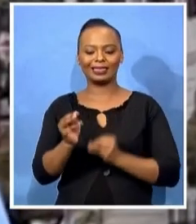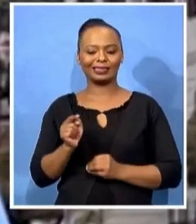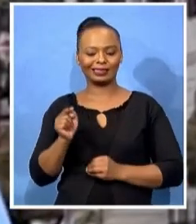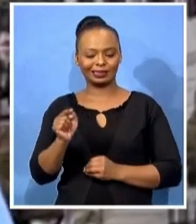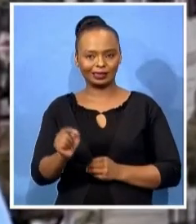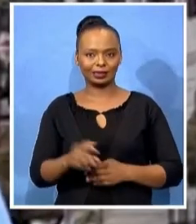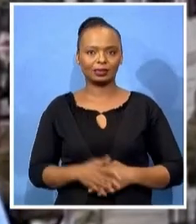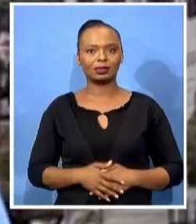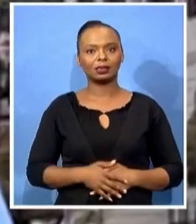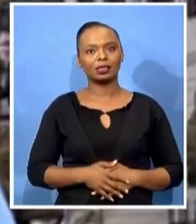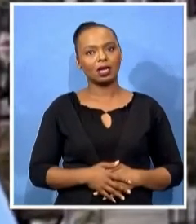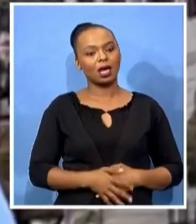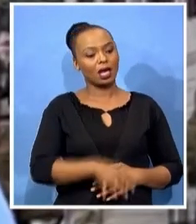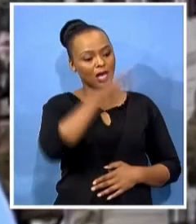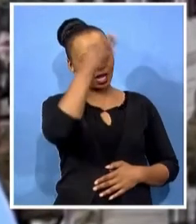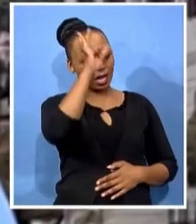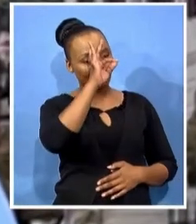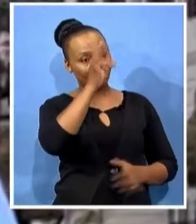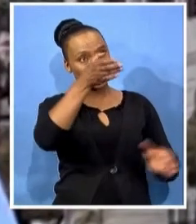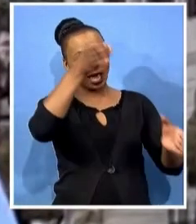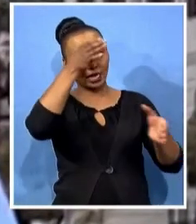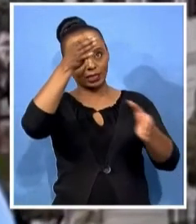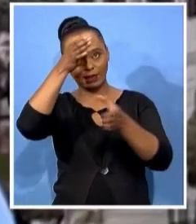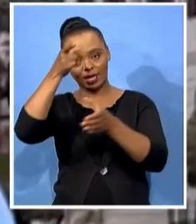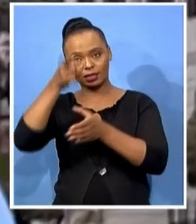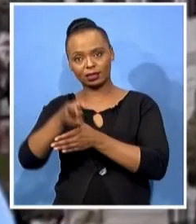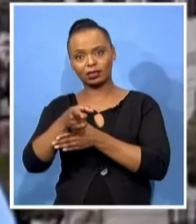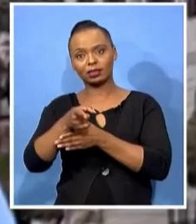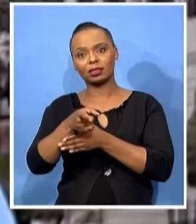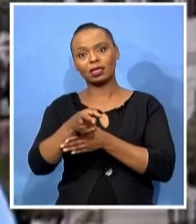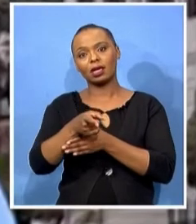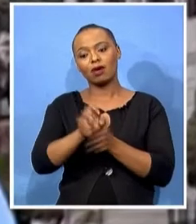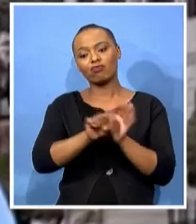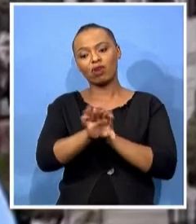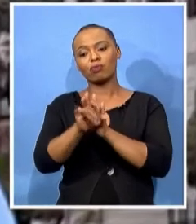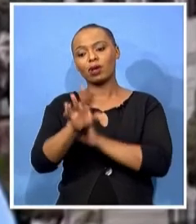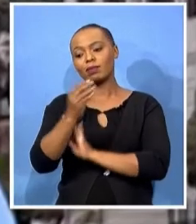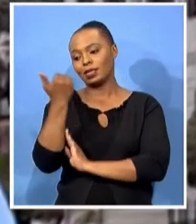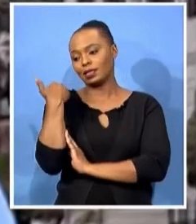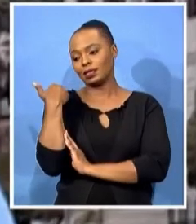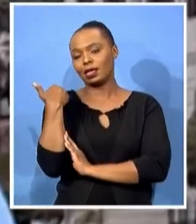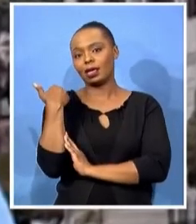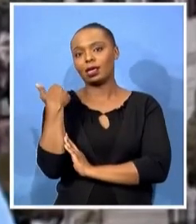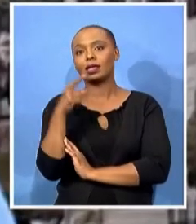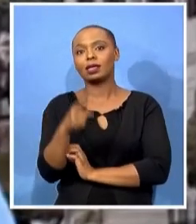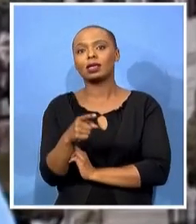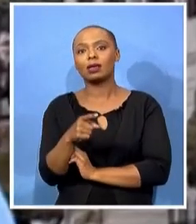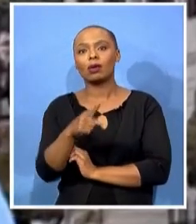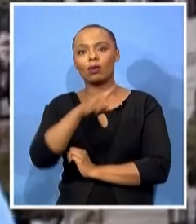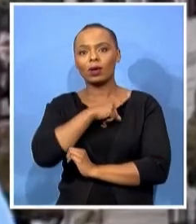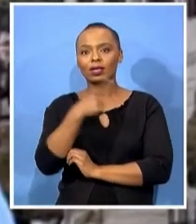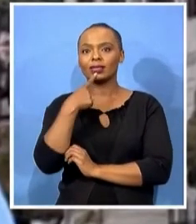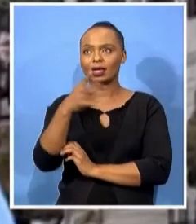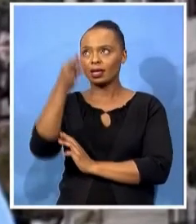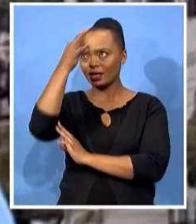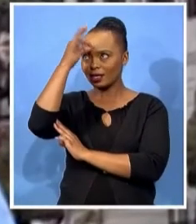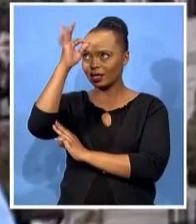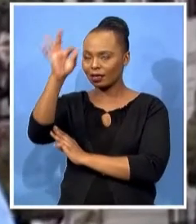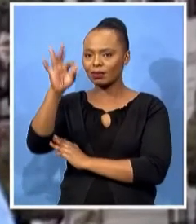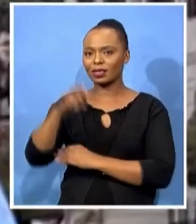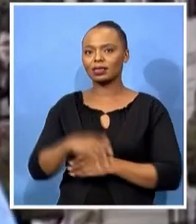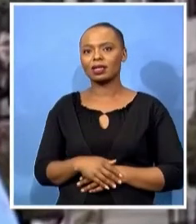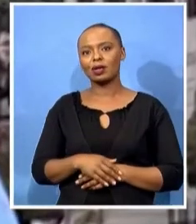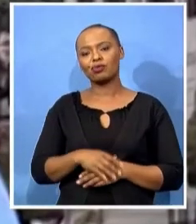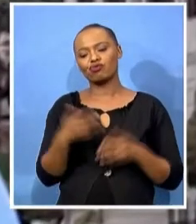published in the media yesterday, comes very close to saying that government is first of all lying about any plans or strategy to vaccinate South Africans